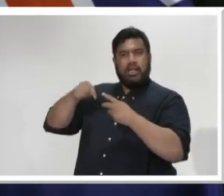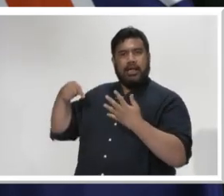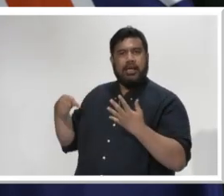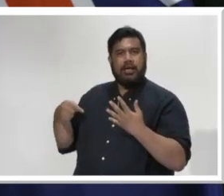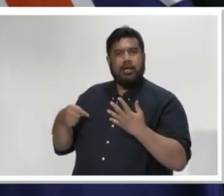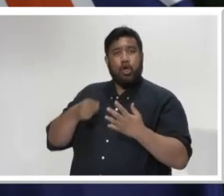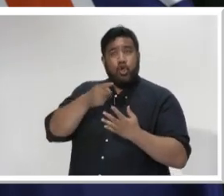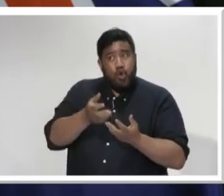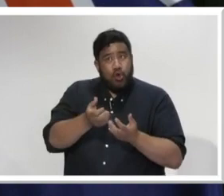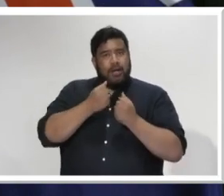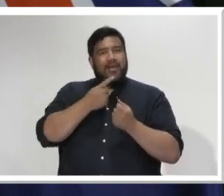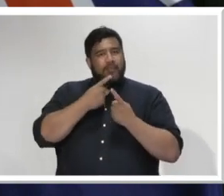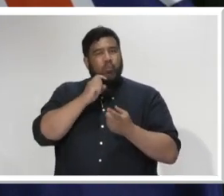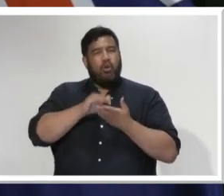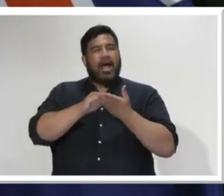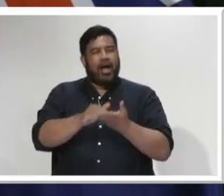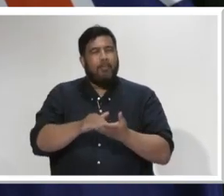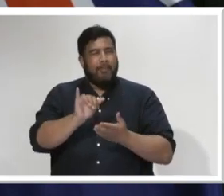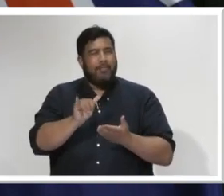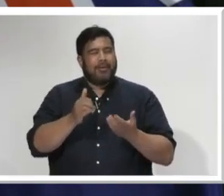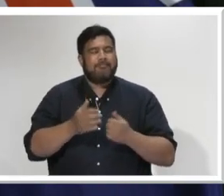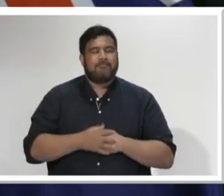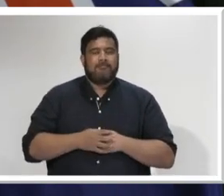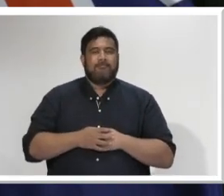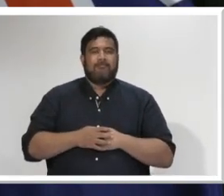difference. There is extra risk and a high